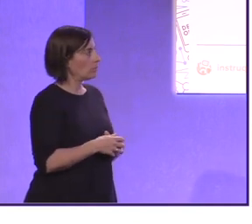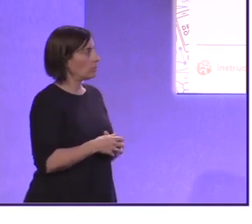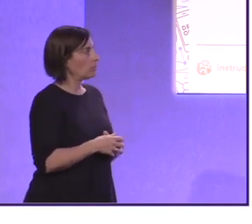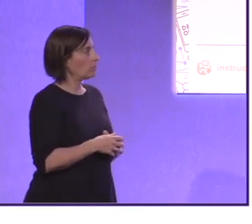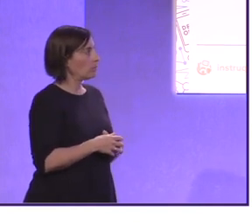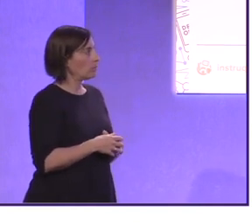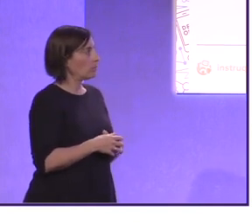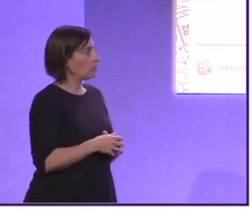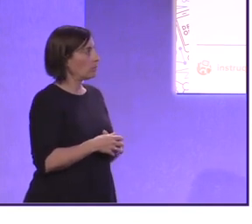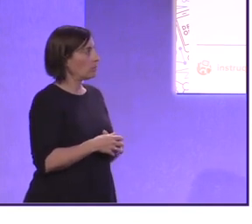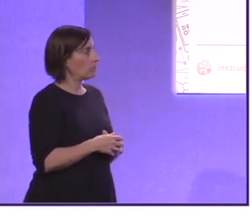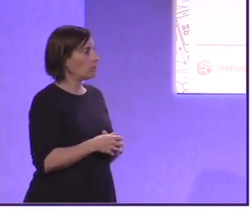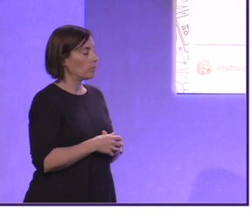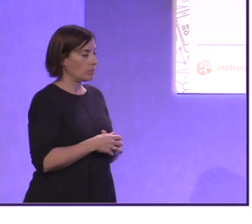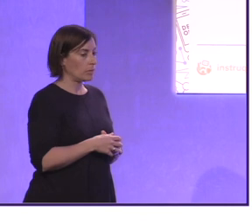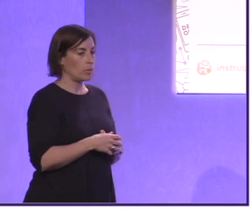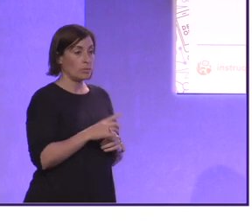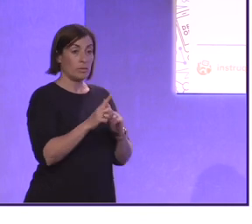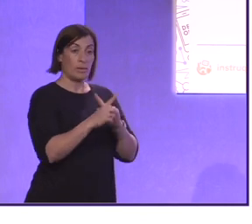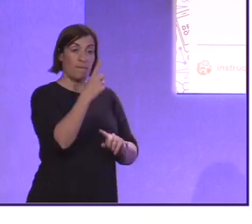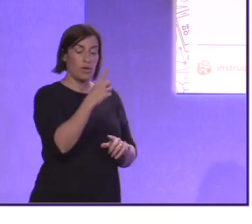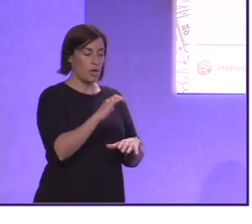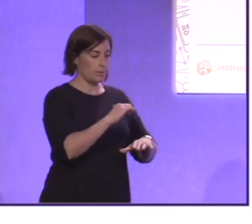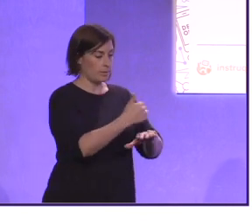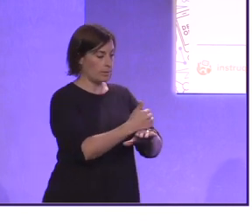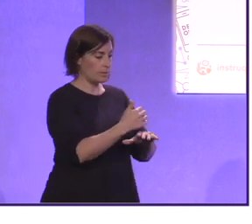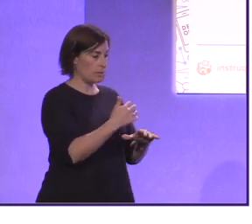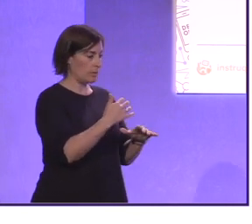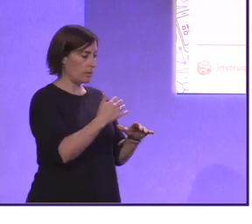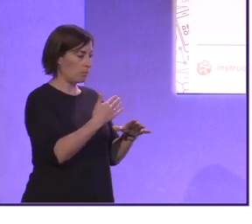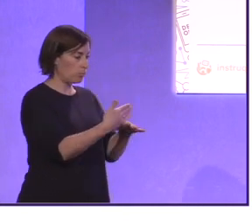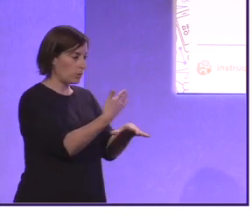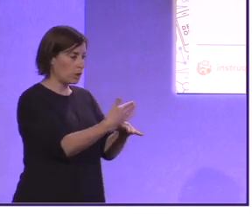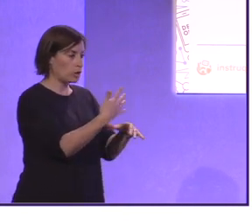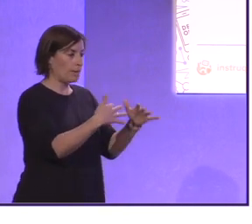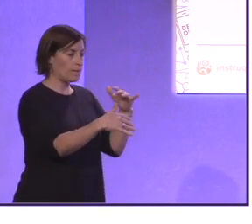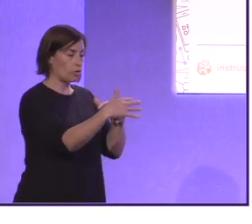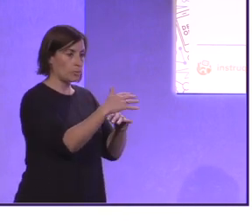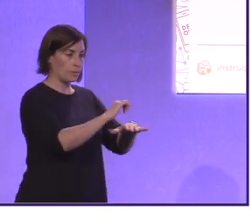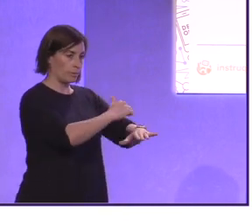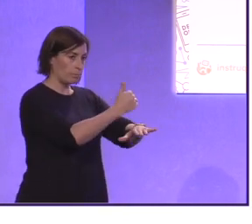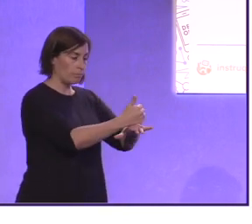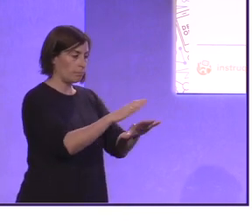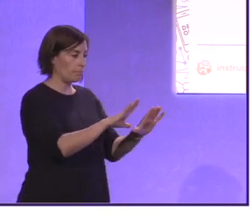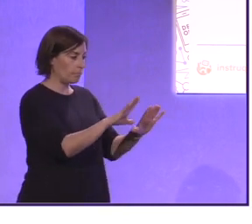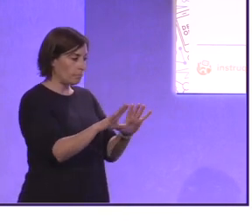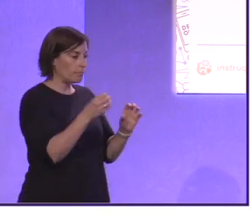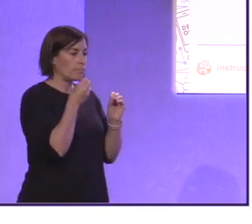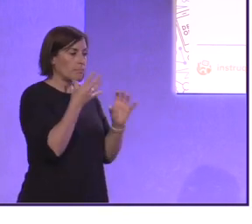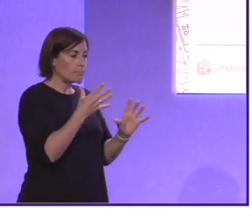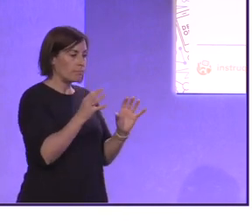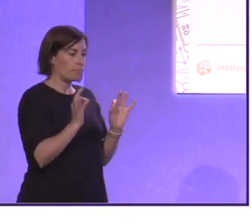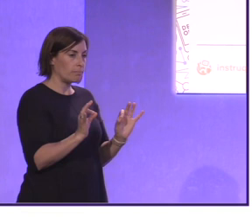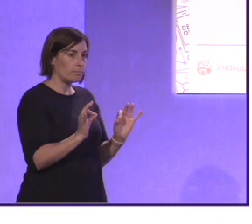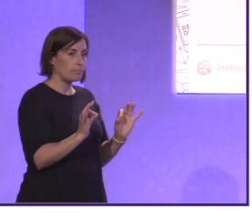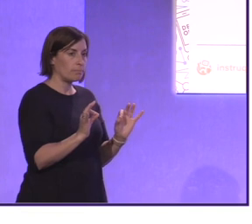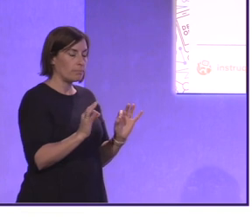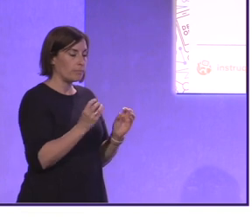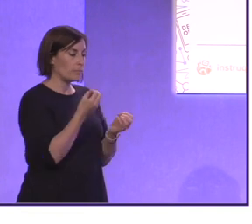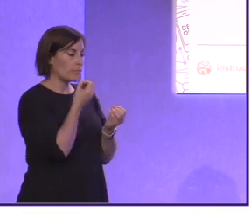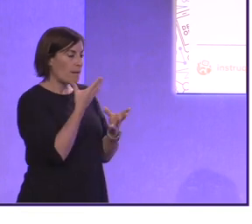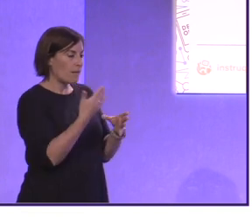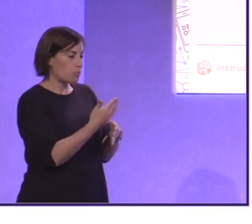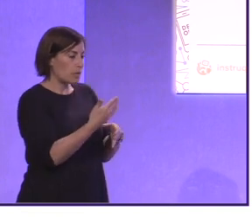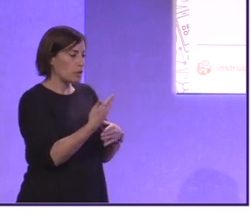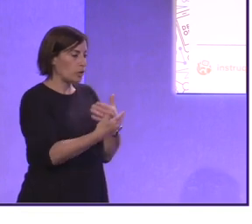initially to build the most beautiful production environment. The problem, of course, with that is that if you have the most beautiful production environment,